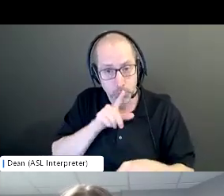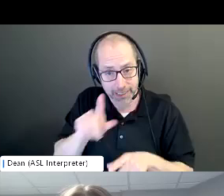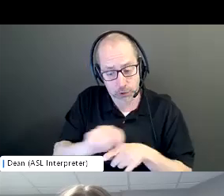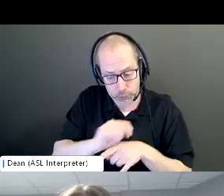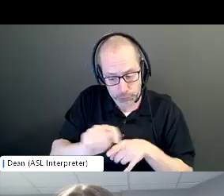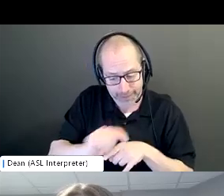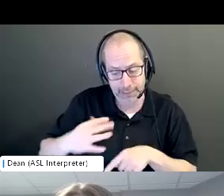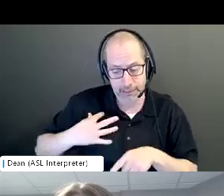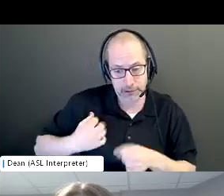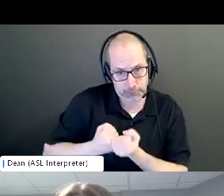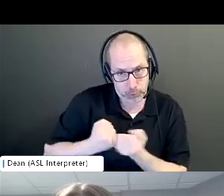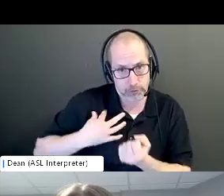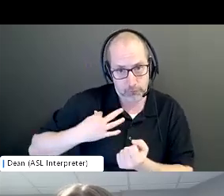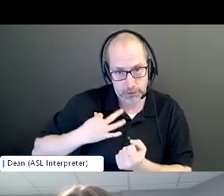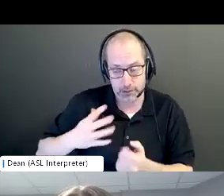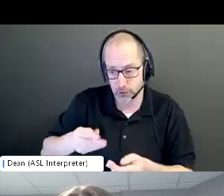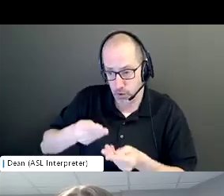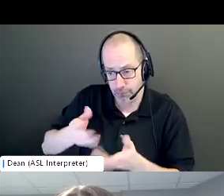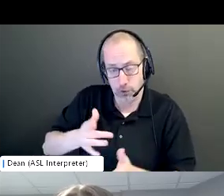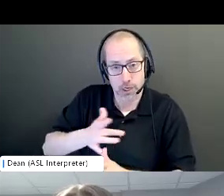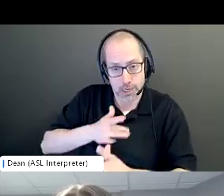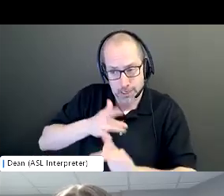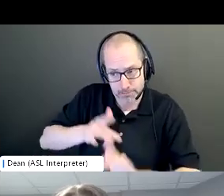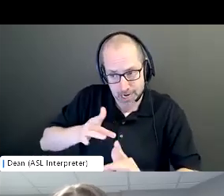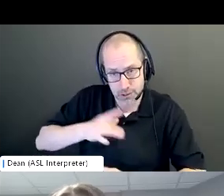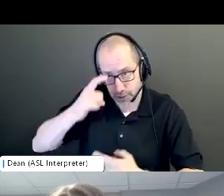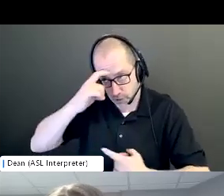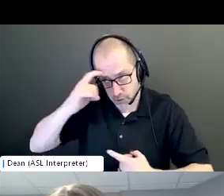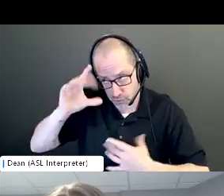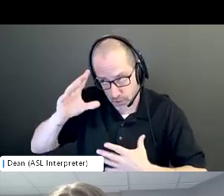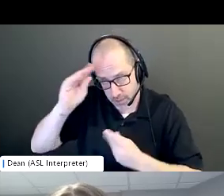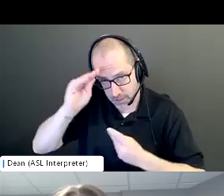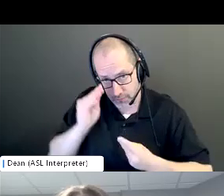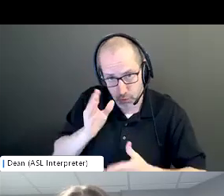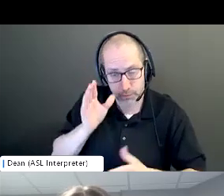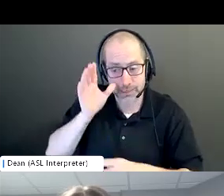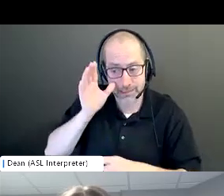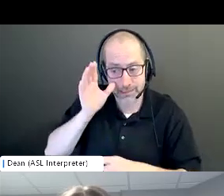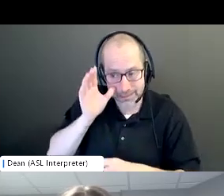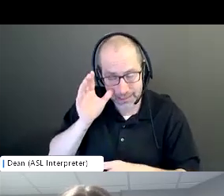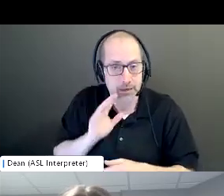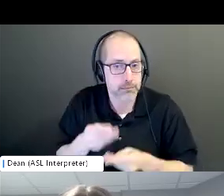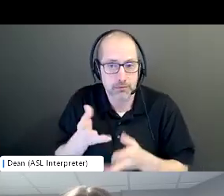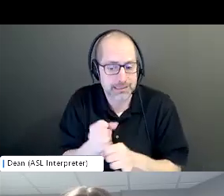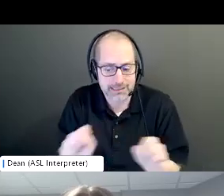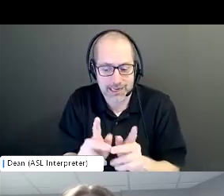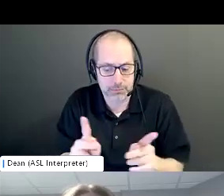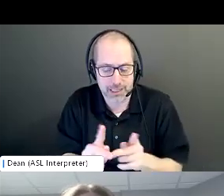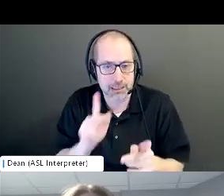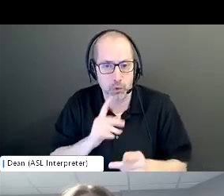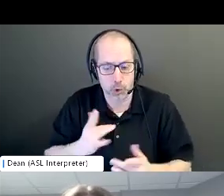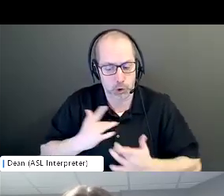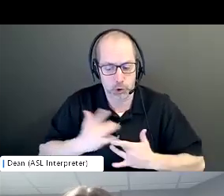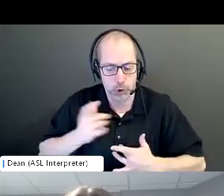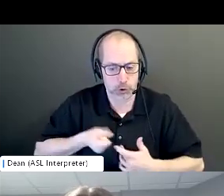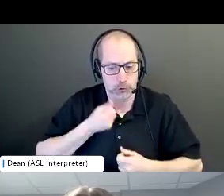offer compassionate, trauma-informed listening, providing a safe and judgment-free space to share concerns. Since we